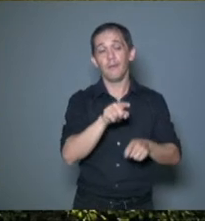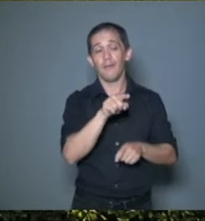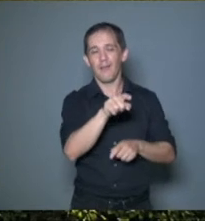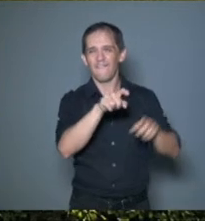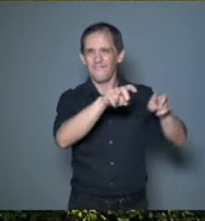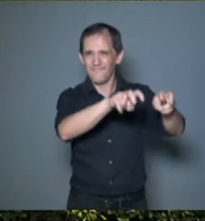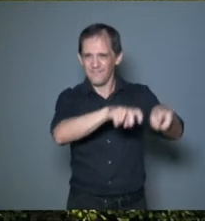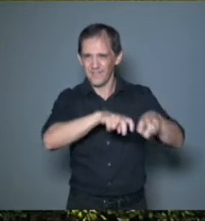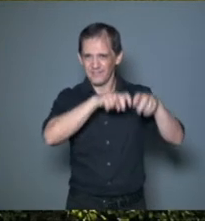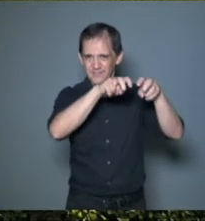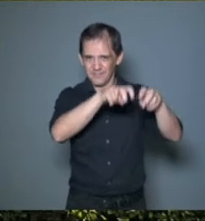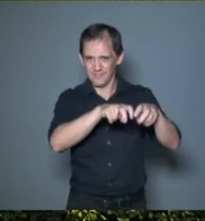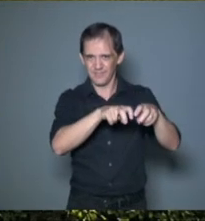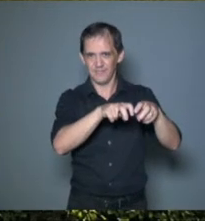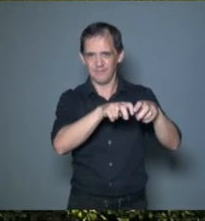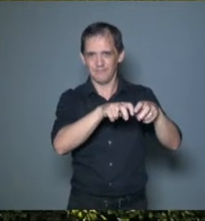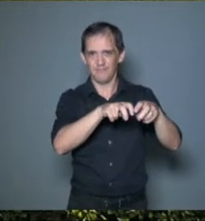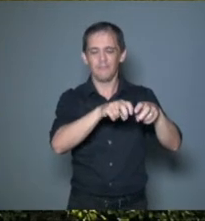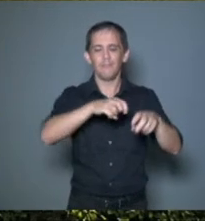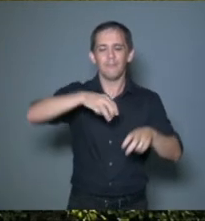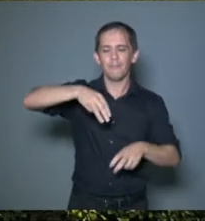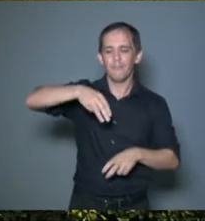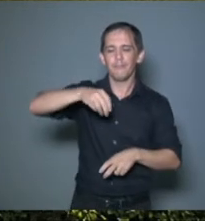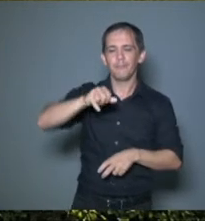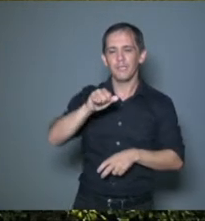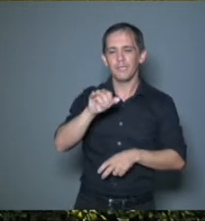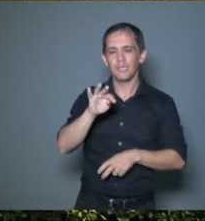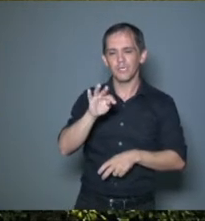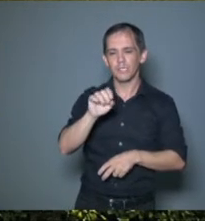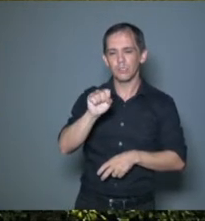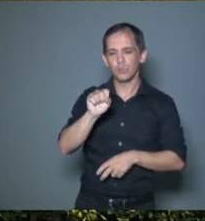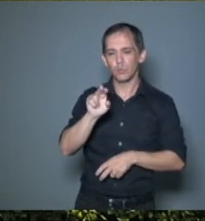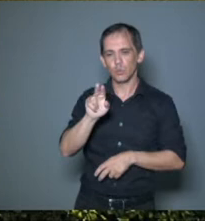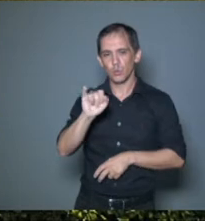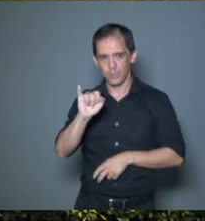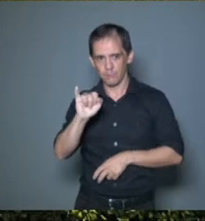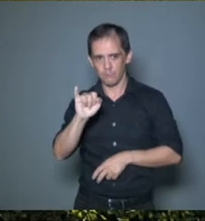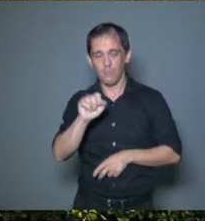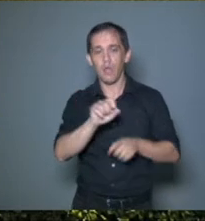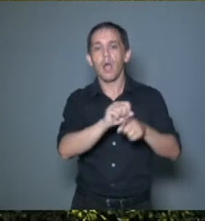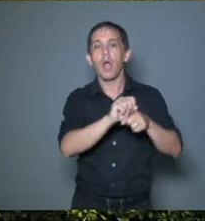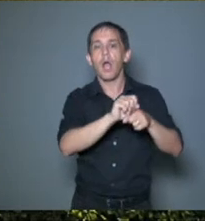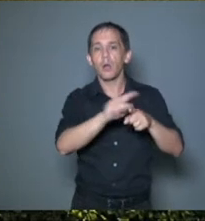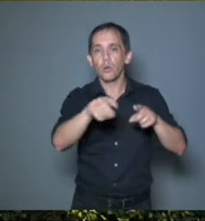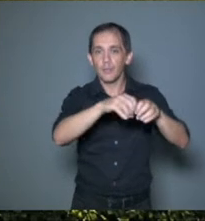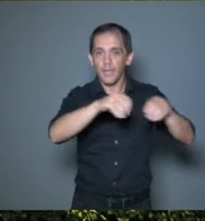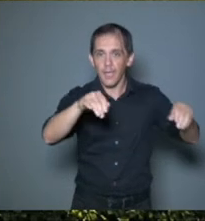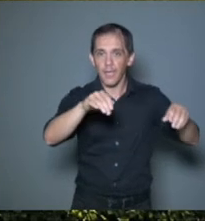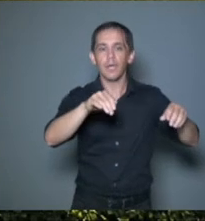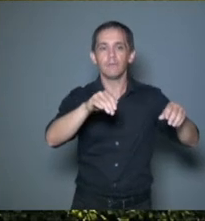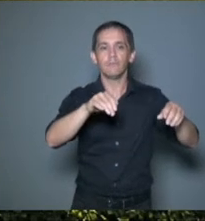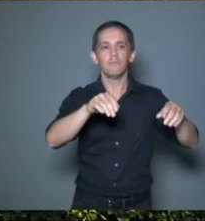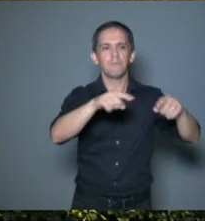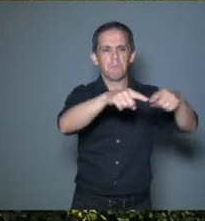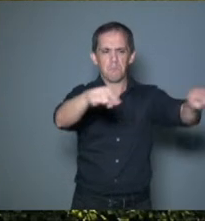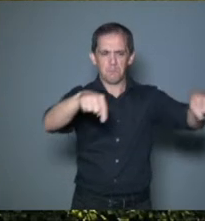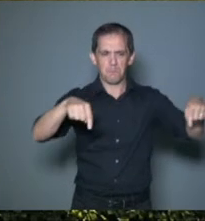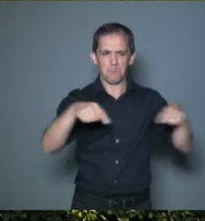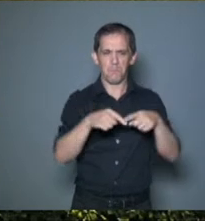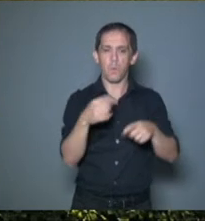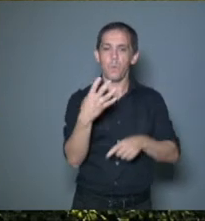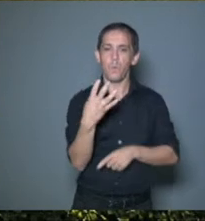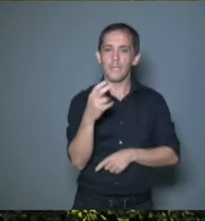However, those two farms that Mitsui operated by its own were leased to